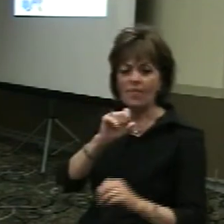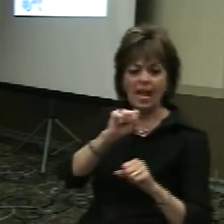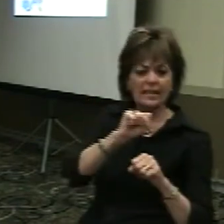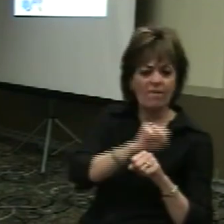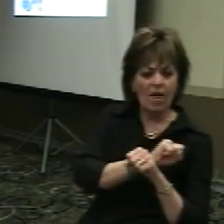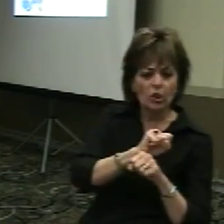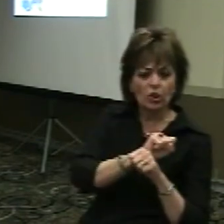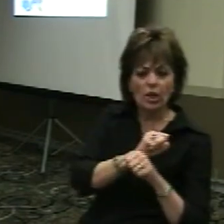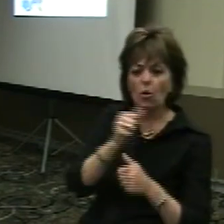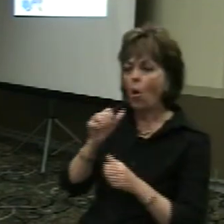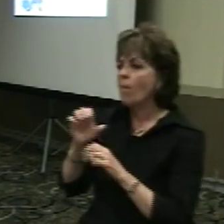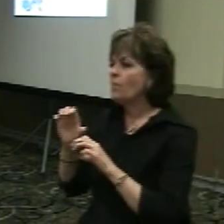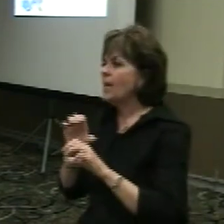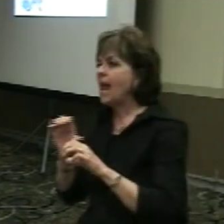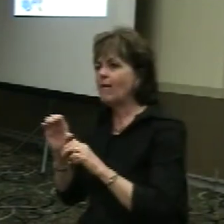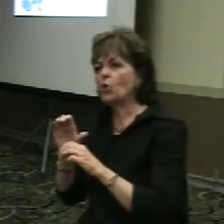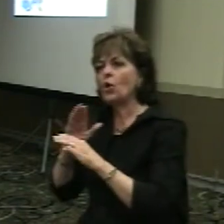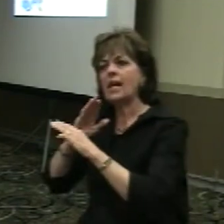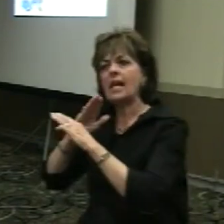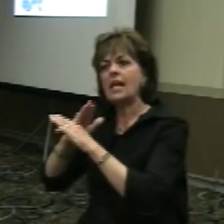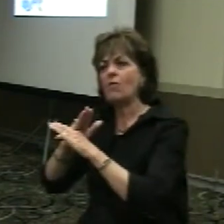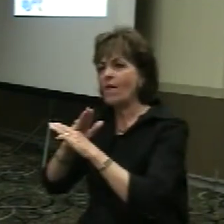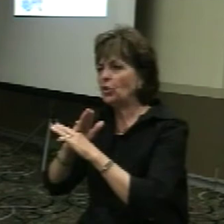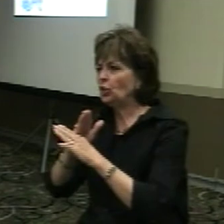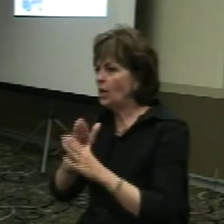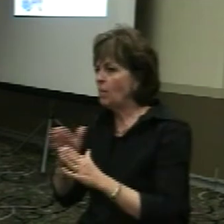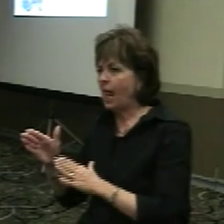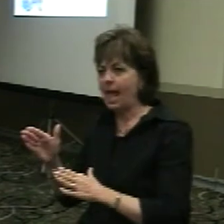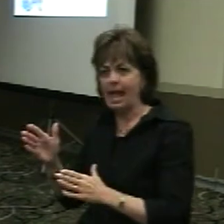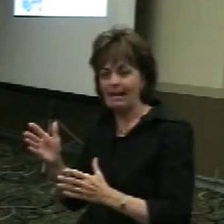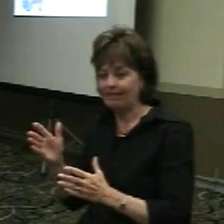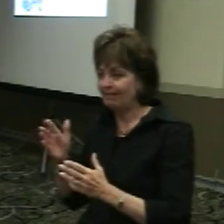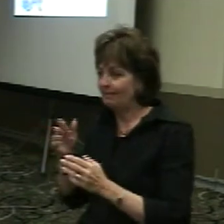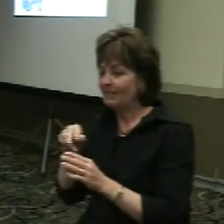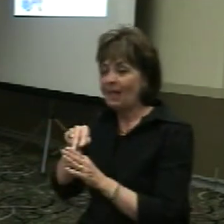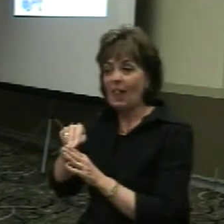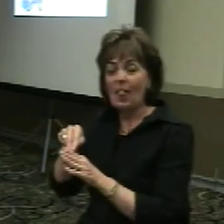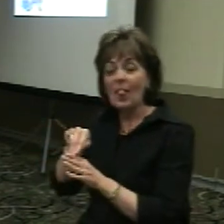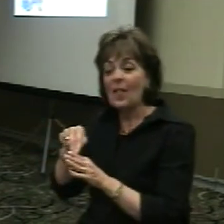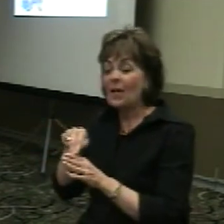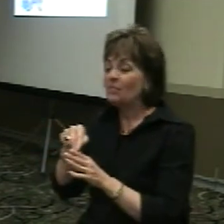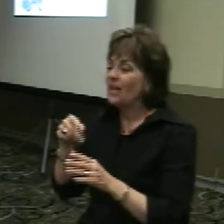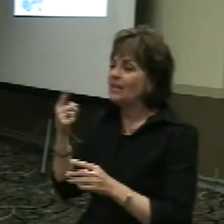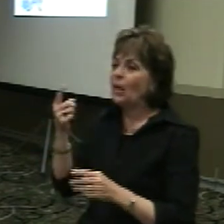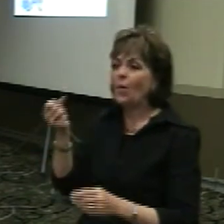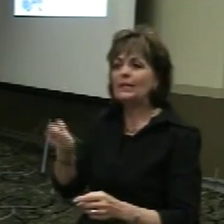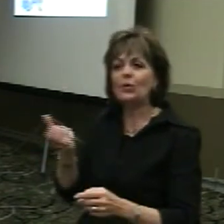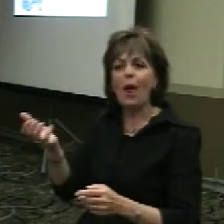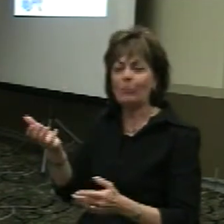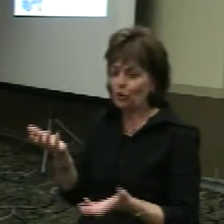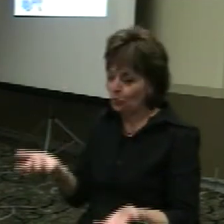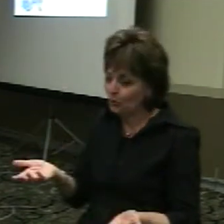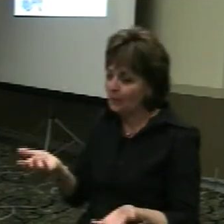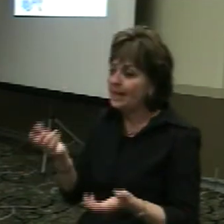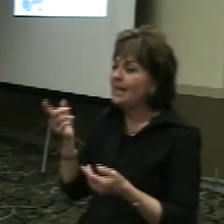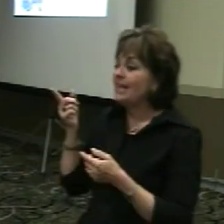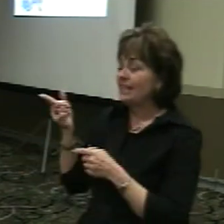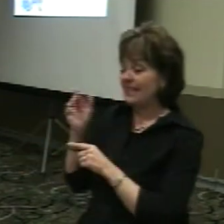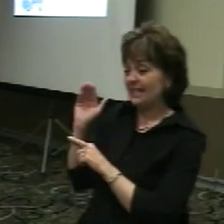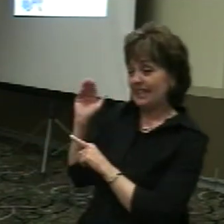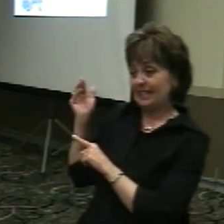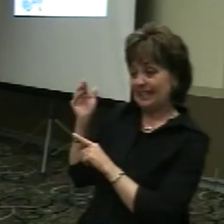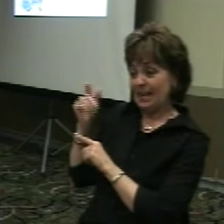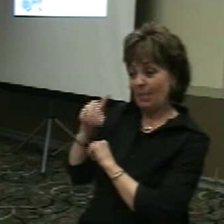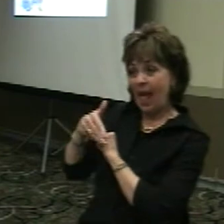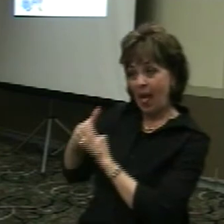this is the behavioral intervention plan. It's always going to be a crapshoot. Part of the issue is that am I taking data to say, does this seem to